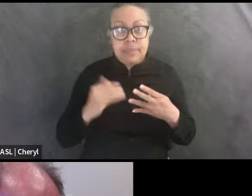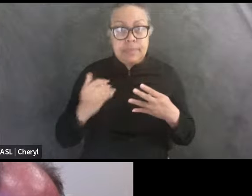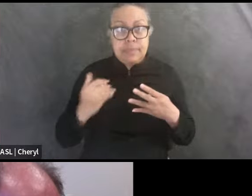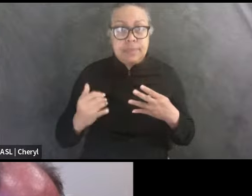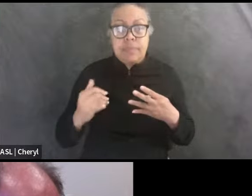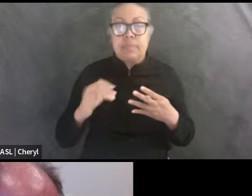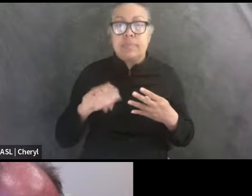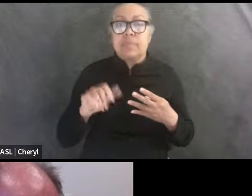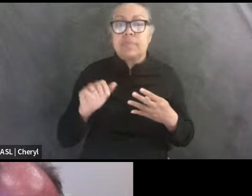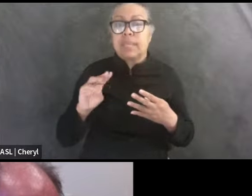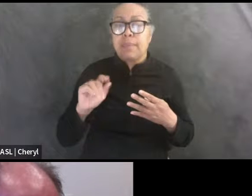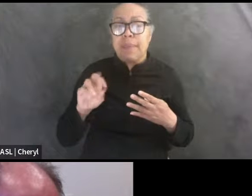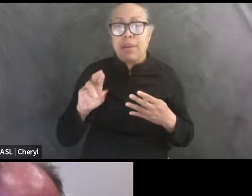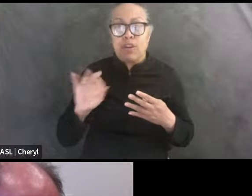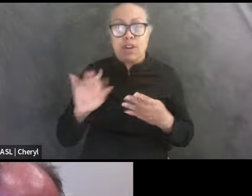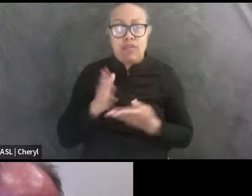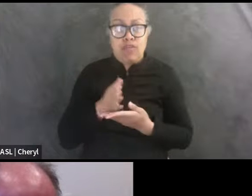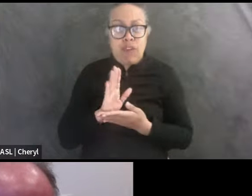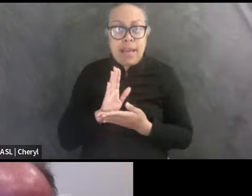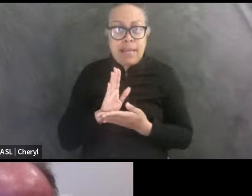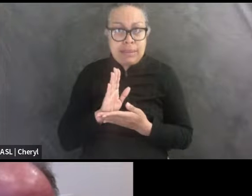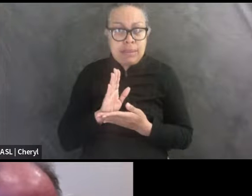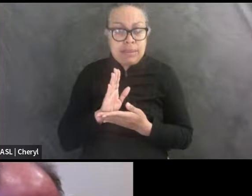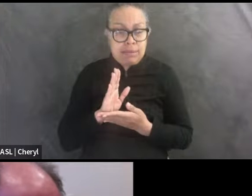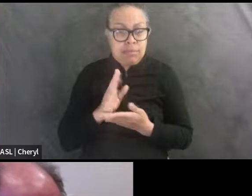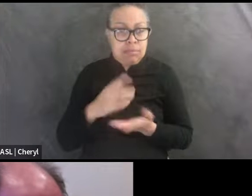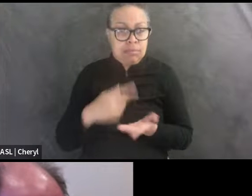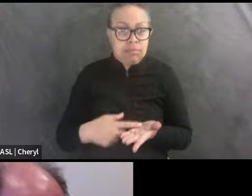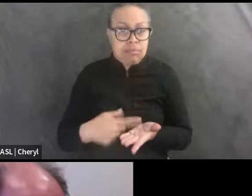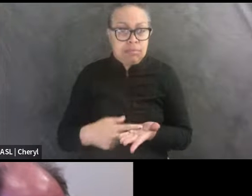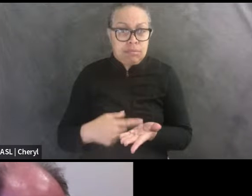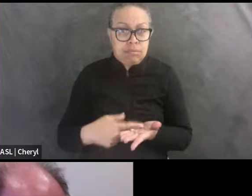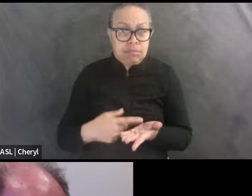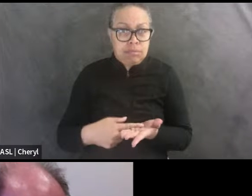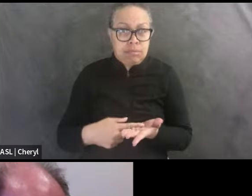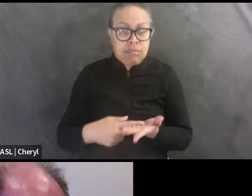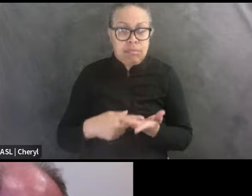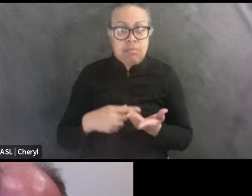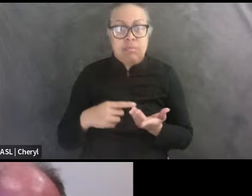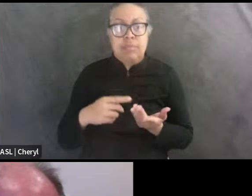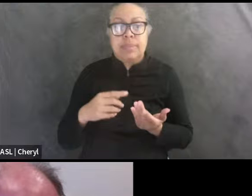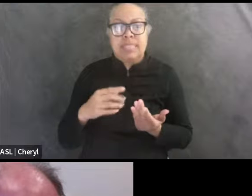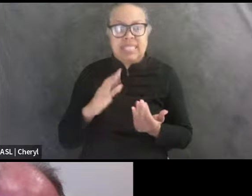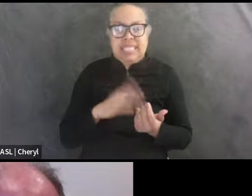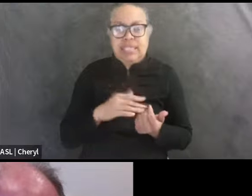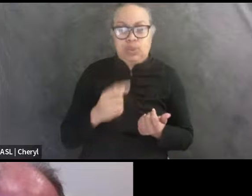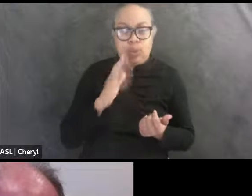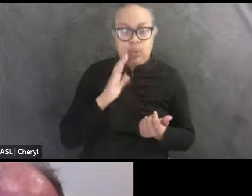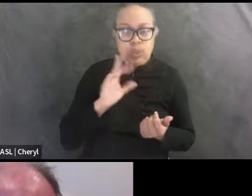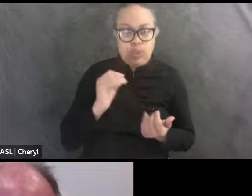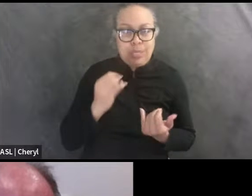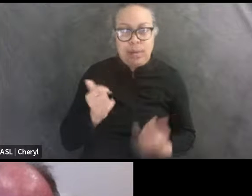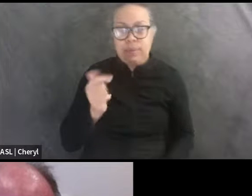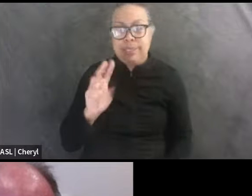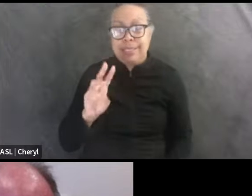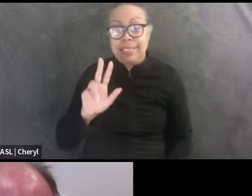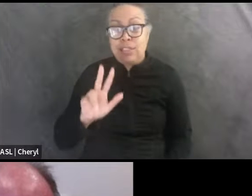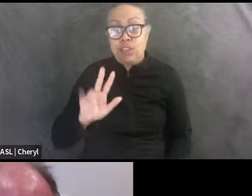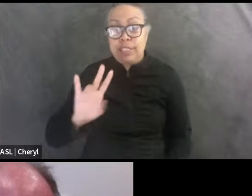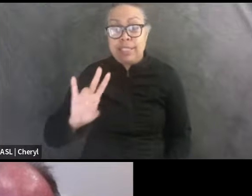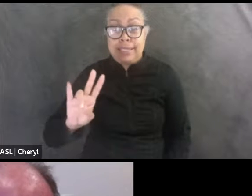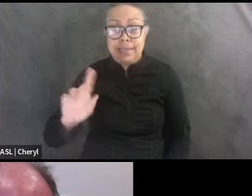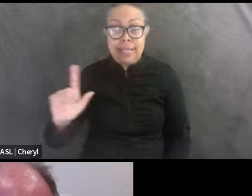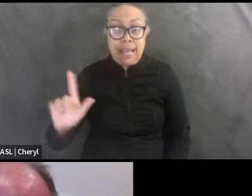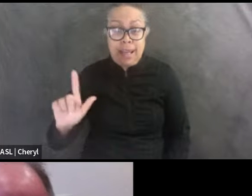right discussion. I'm going to mix it up here to get the easy one out of the way first. 1637 L Street